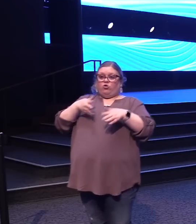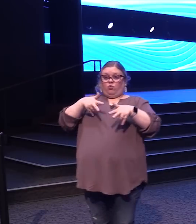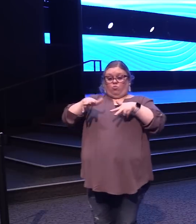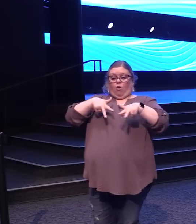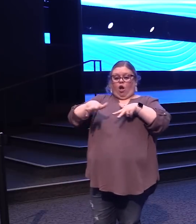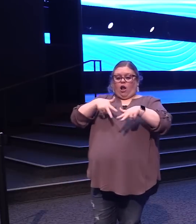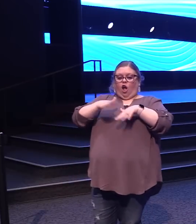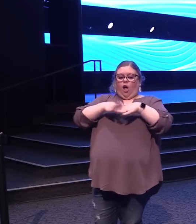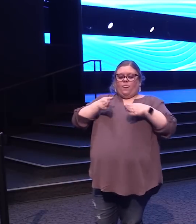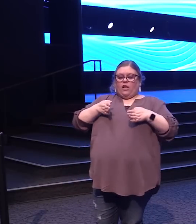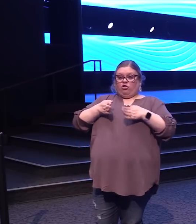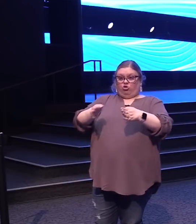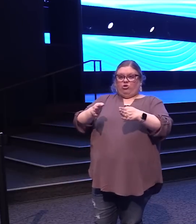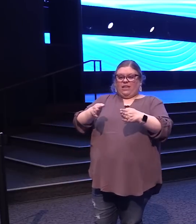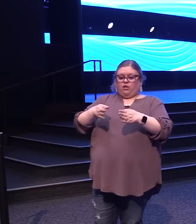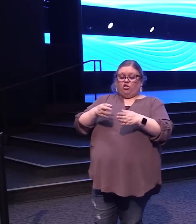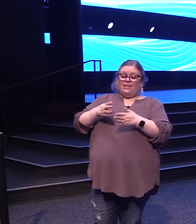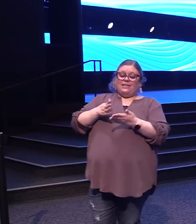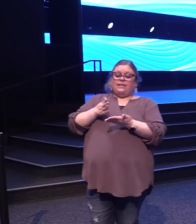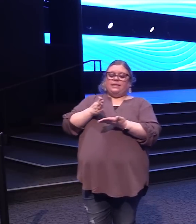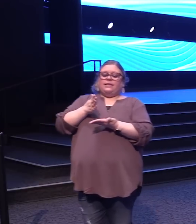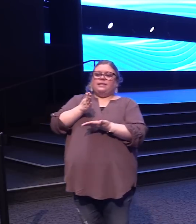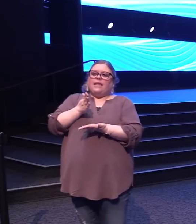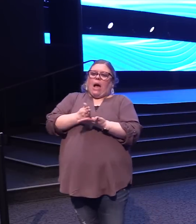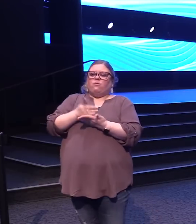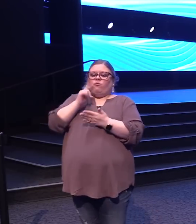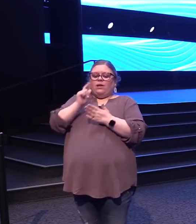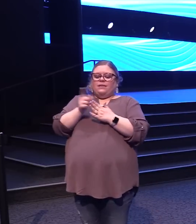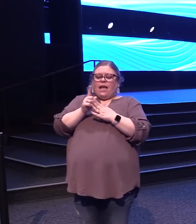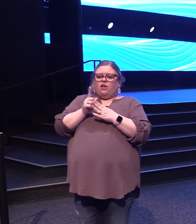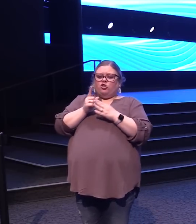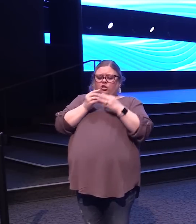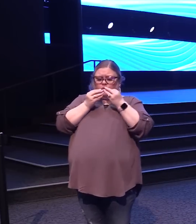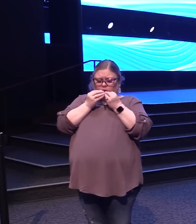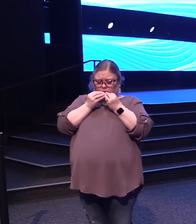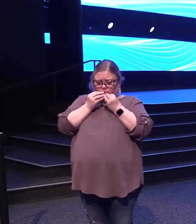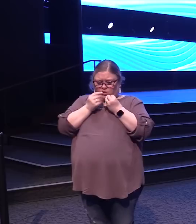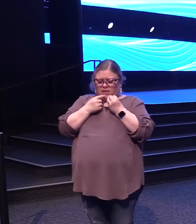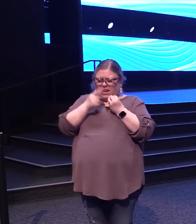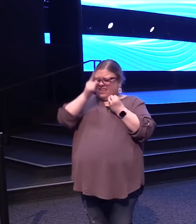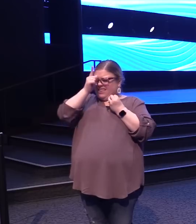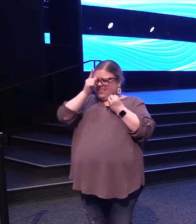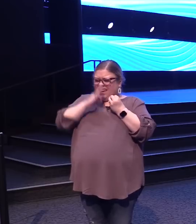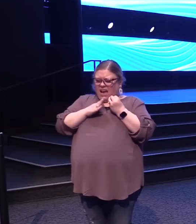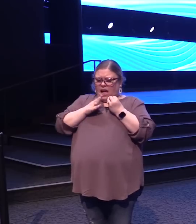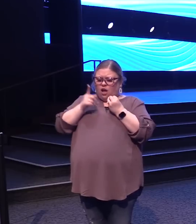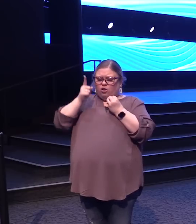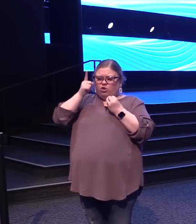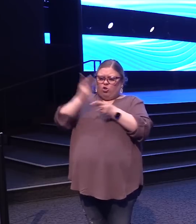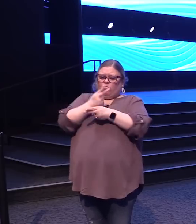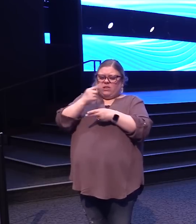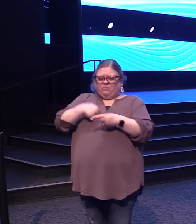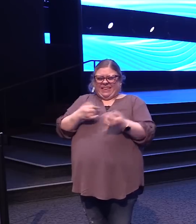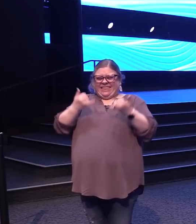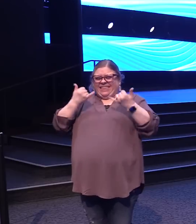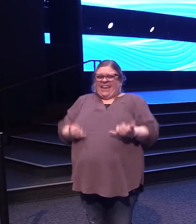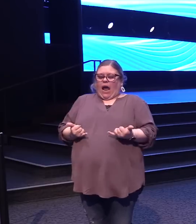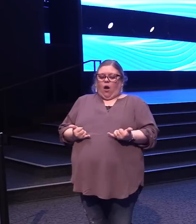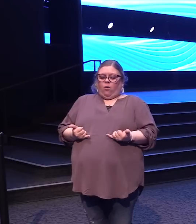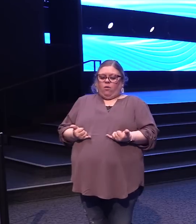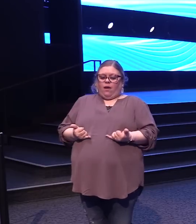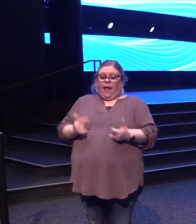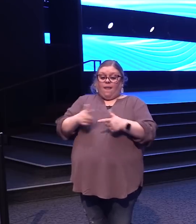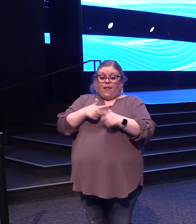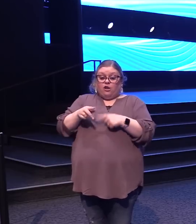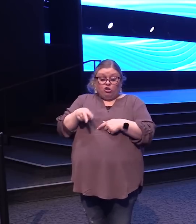she kind of stops for a second, and then she just whispers a quiet prayer, God, use me now. And